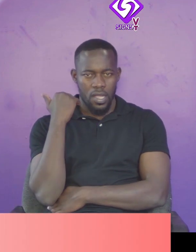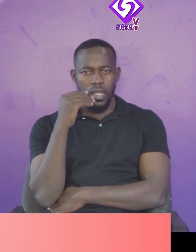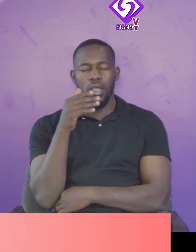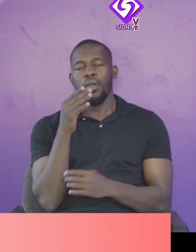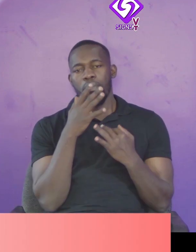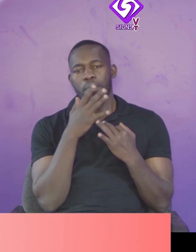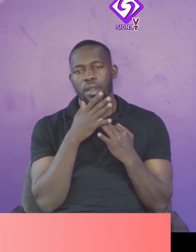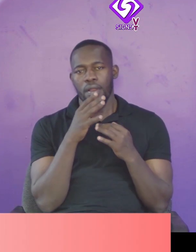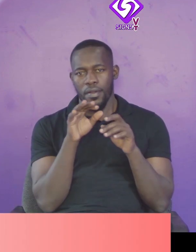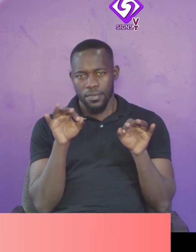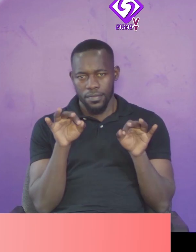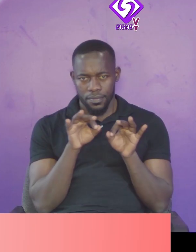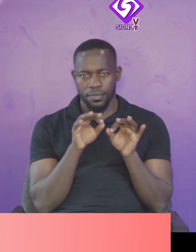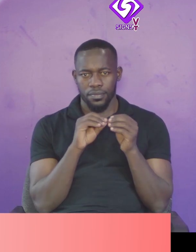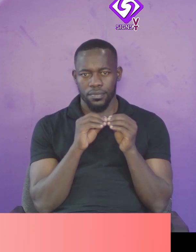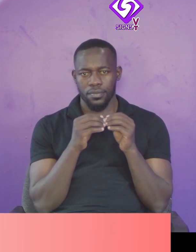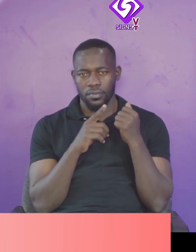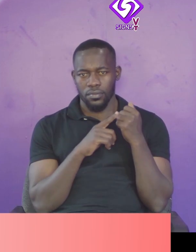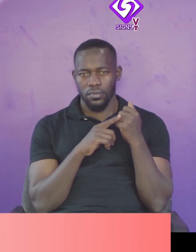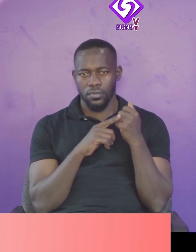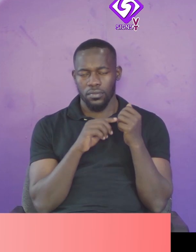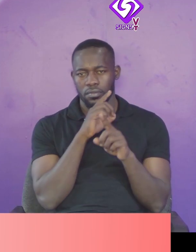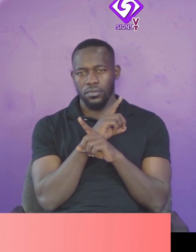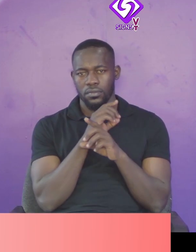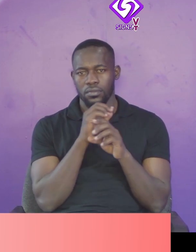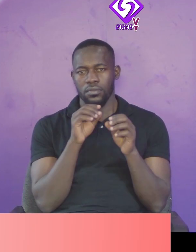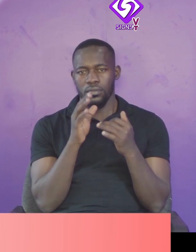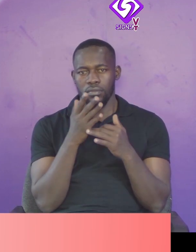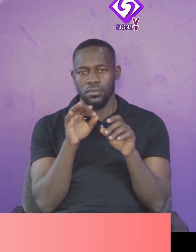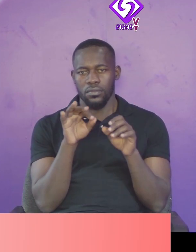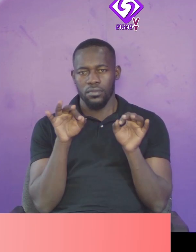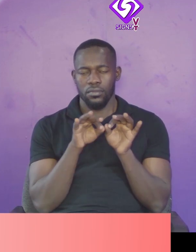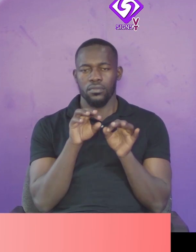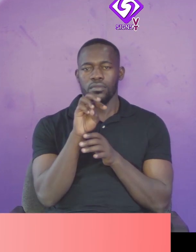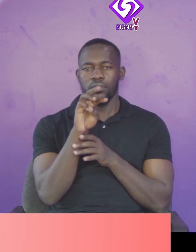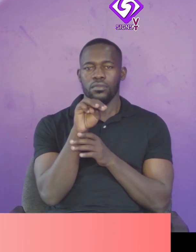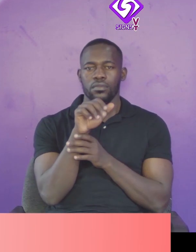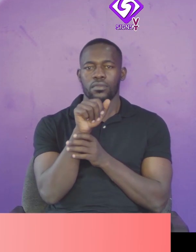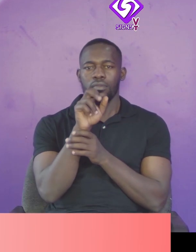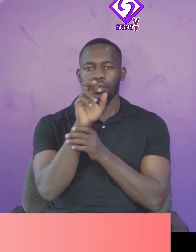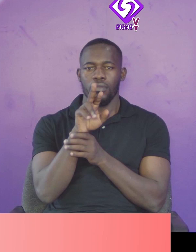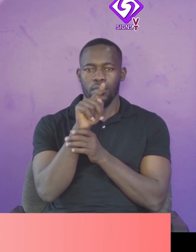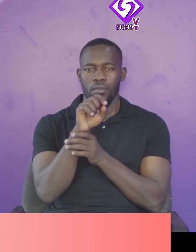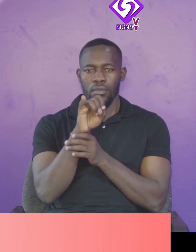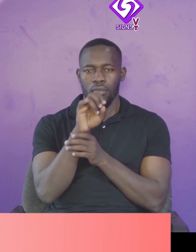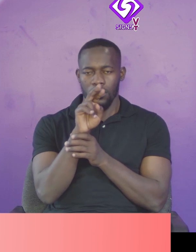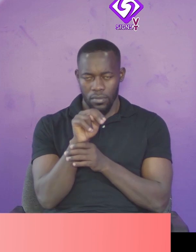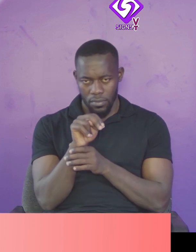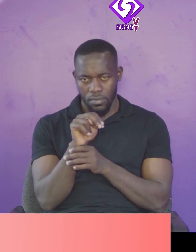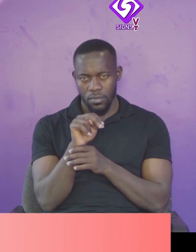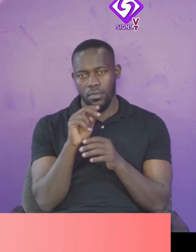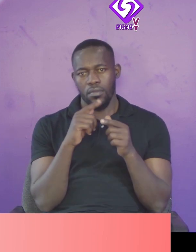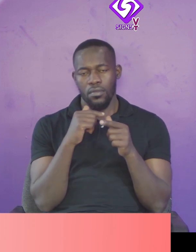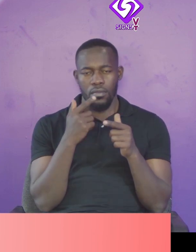midfield, number 6, the defending midfielder is Martin Zubimendi. And then attacking midfielder is